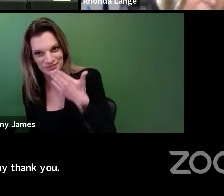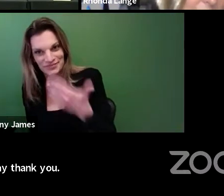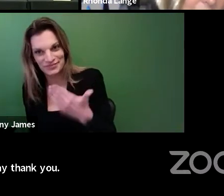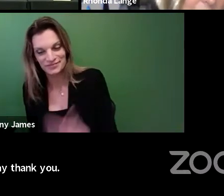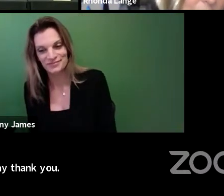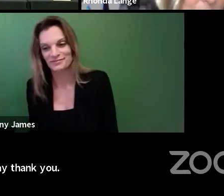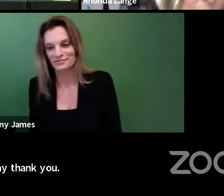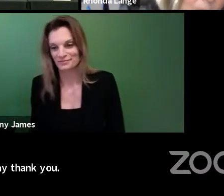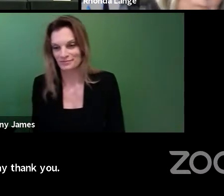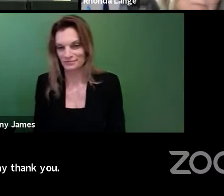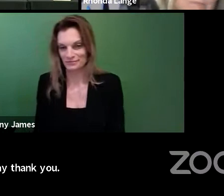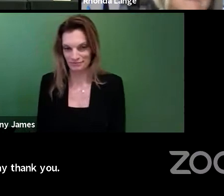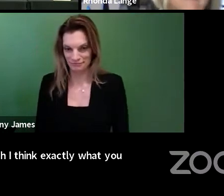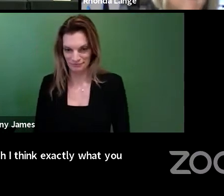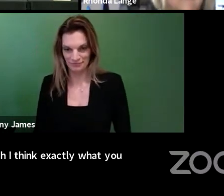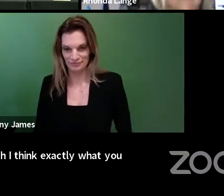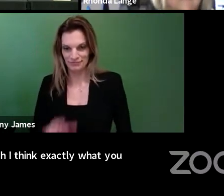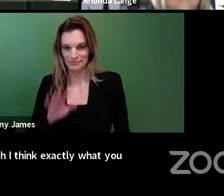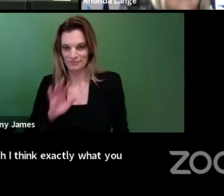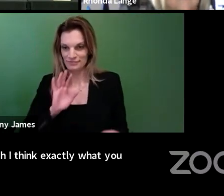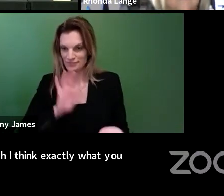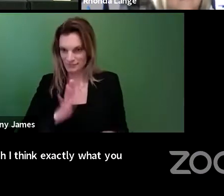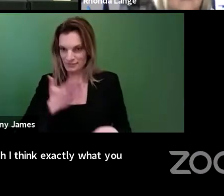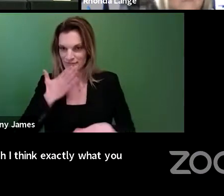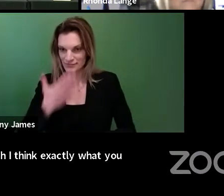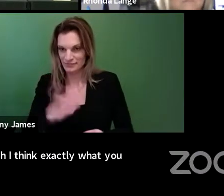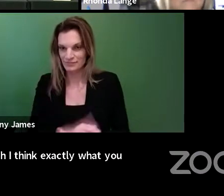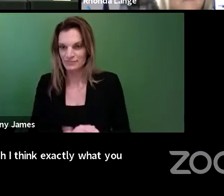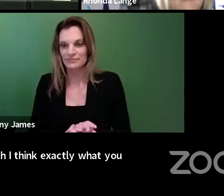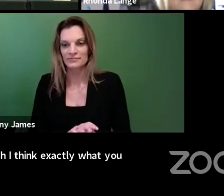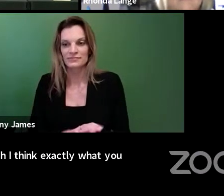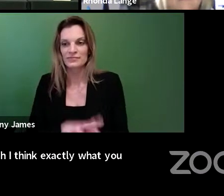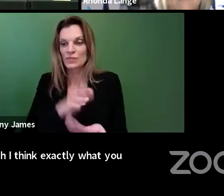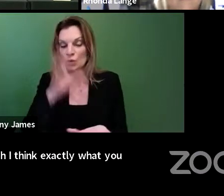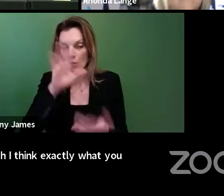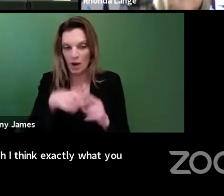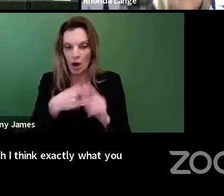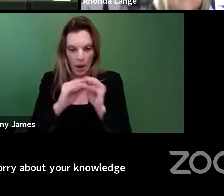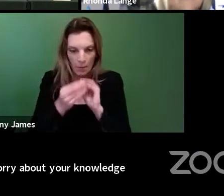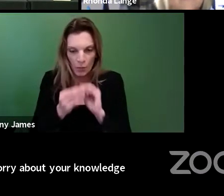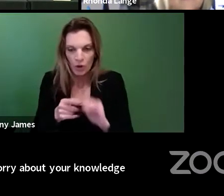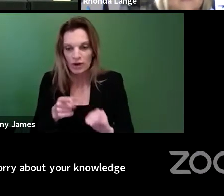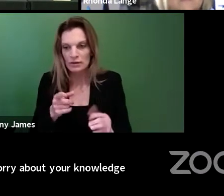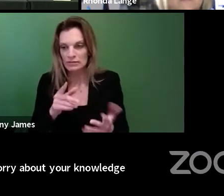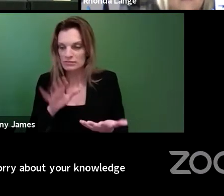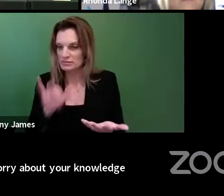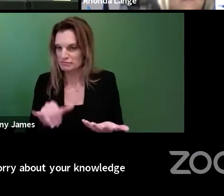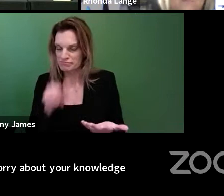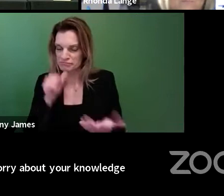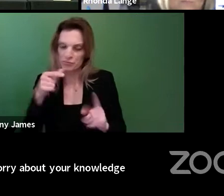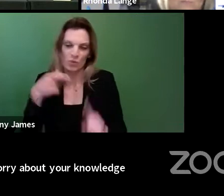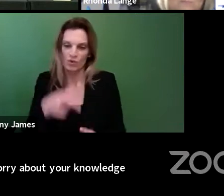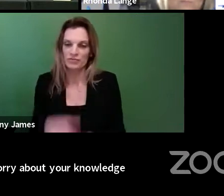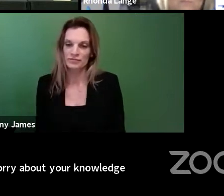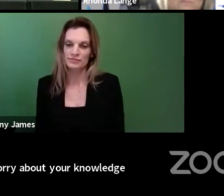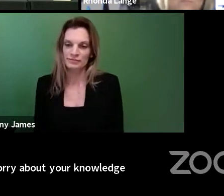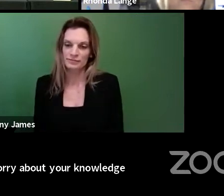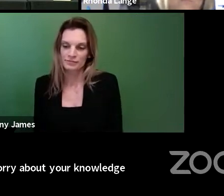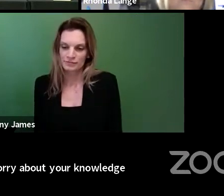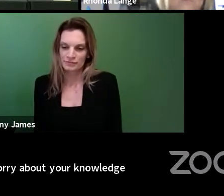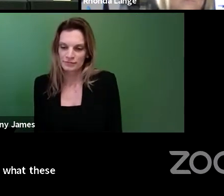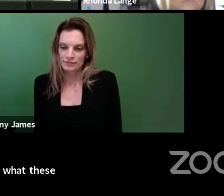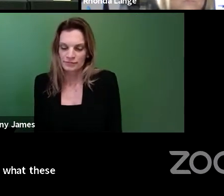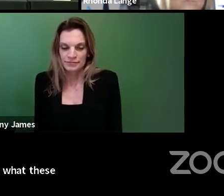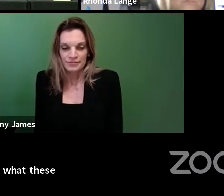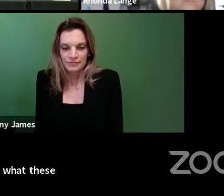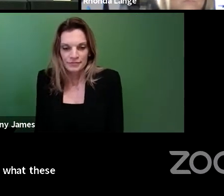were supposed to, so don't worry about your knowledge of statistics. This is not what these moments are about.